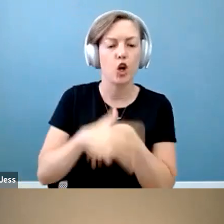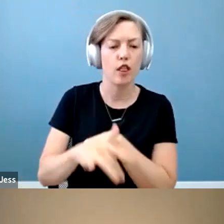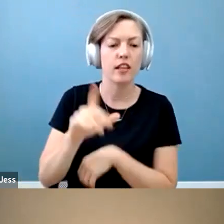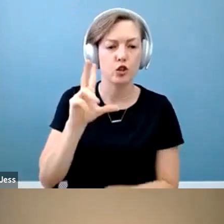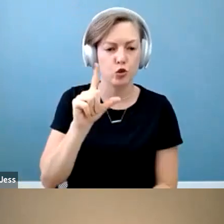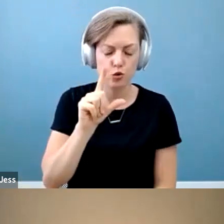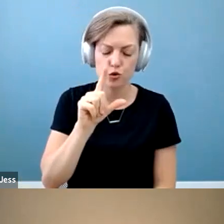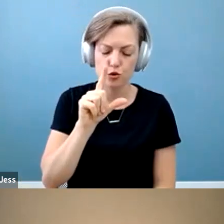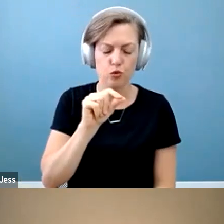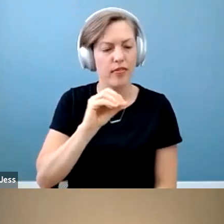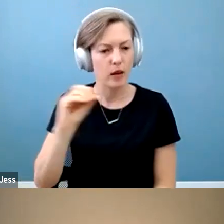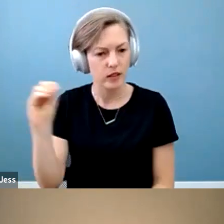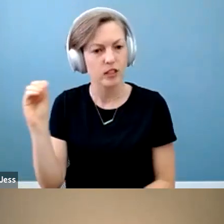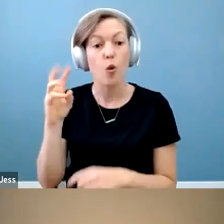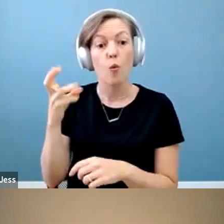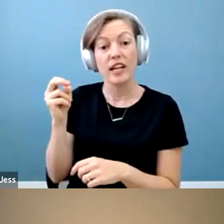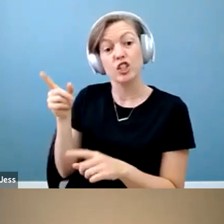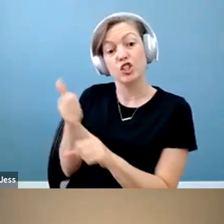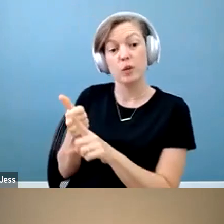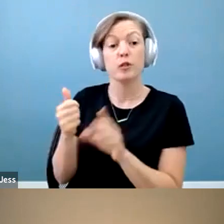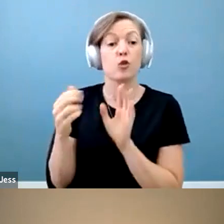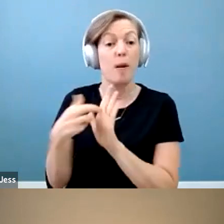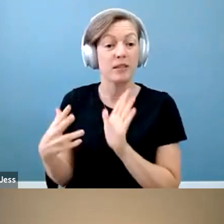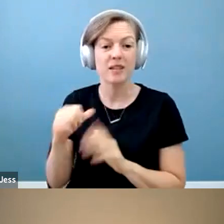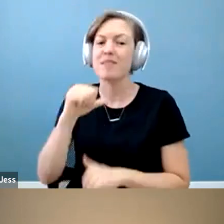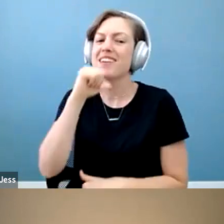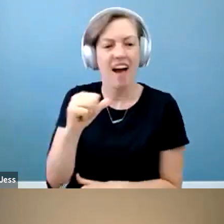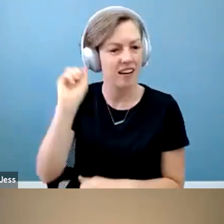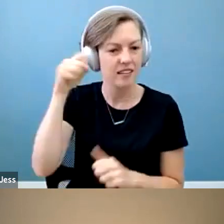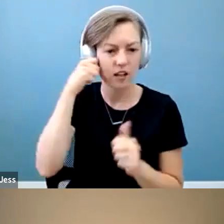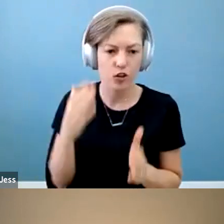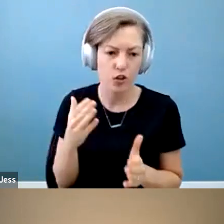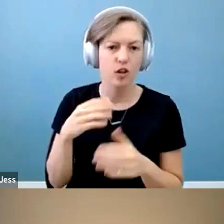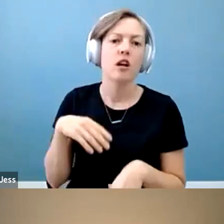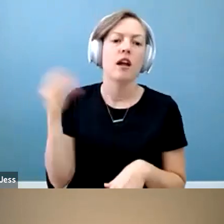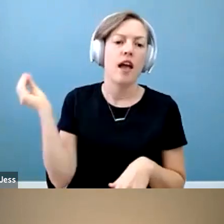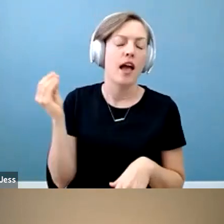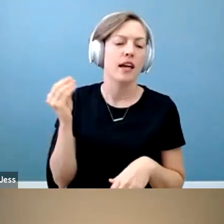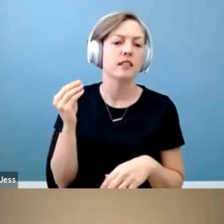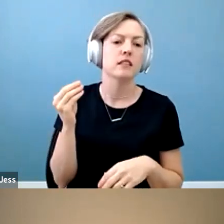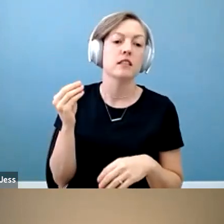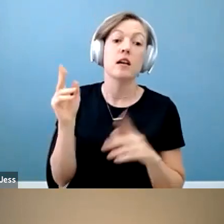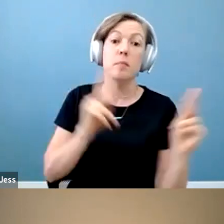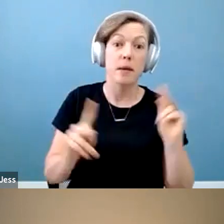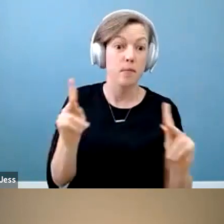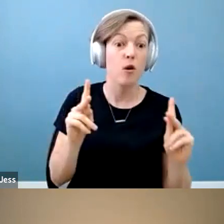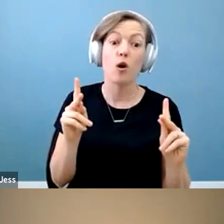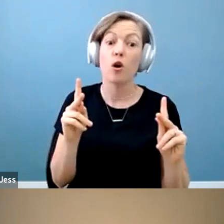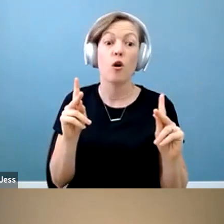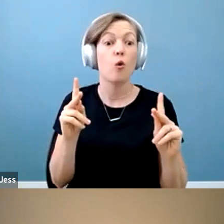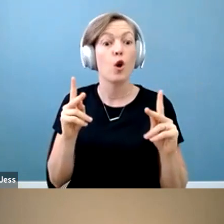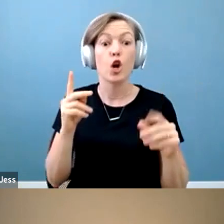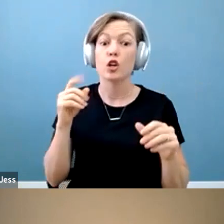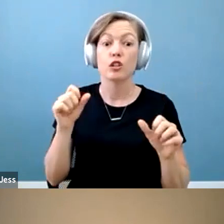2000s when she was a representative and not a senator. And people were going for